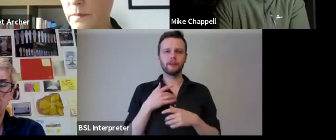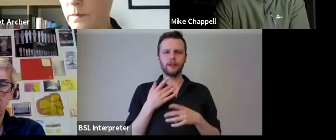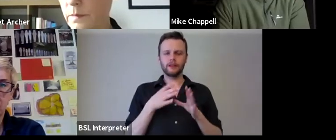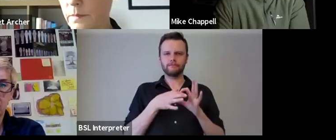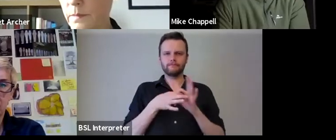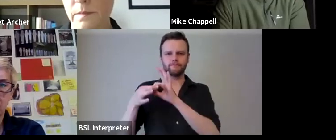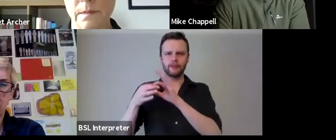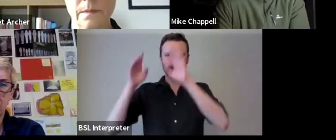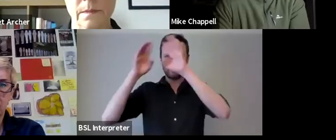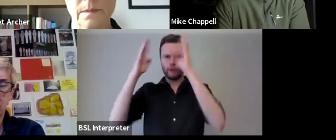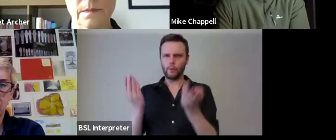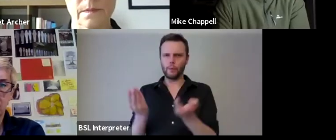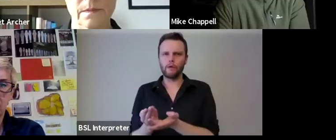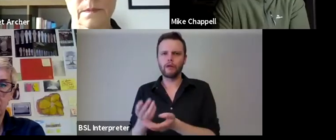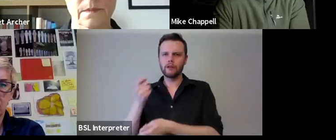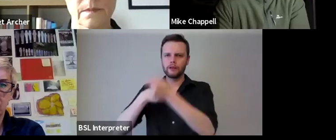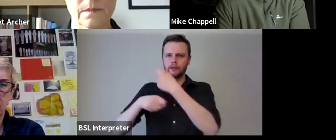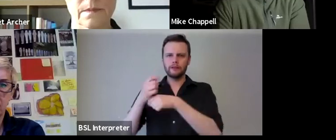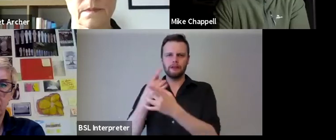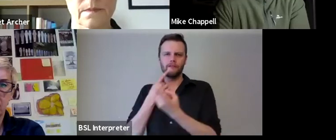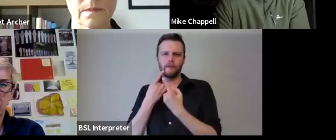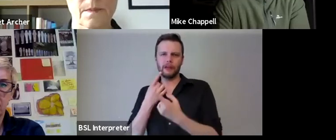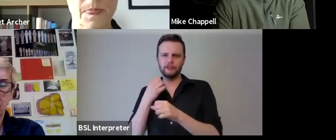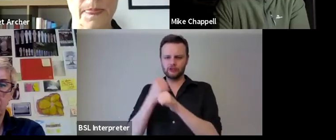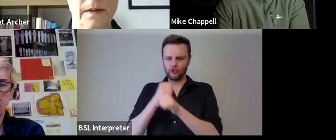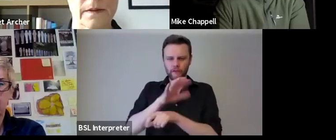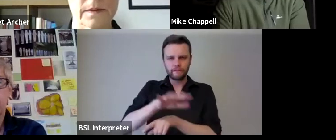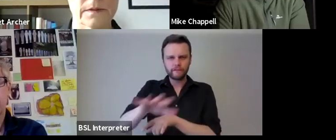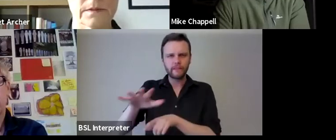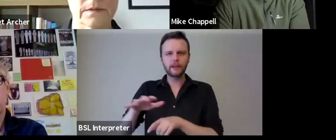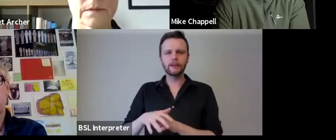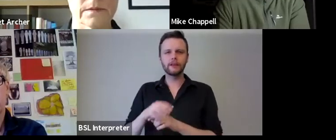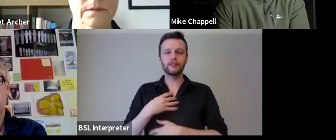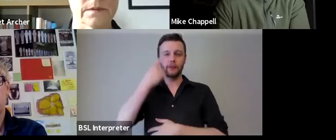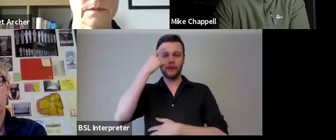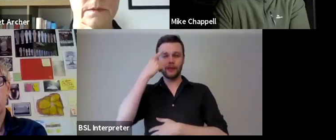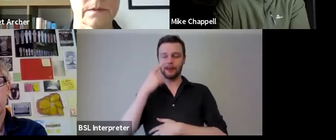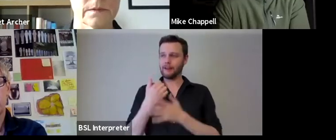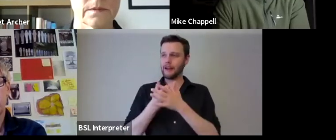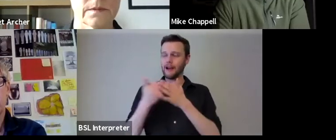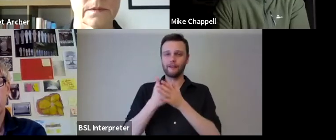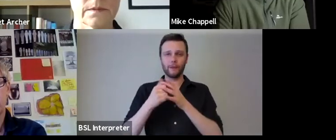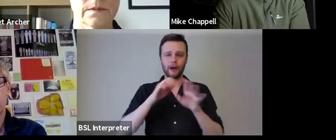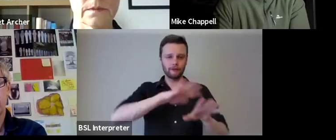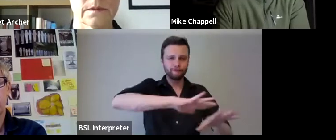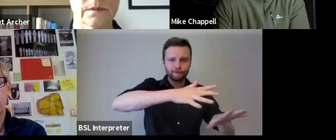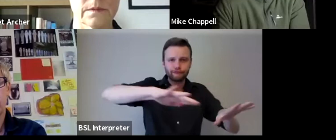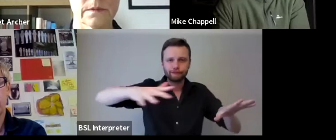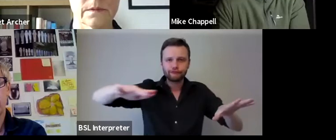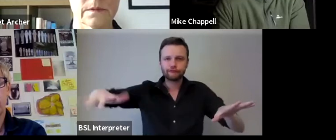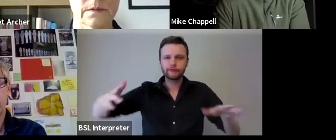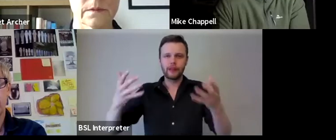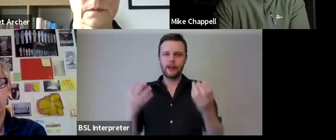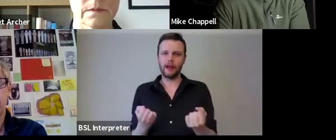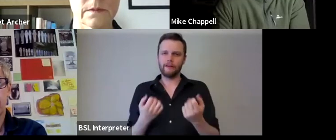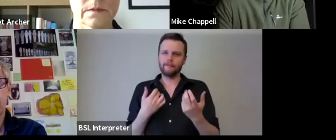world into this finely grained informational geography. And if we consider like every surface in the universe as kind of like it has this